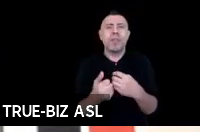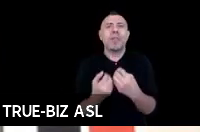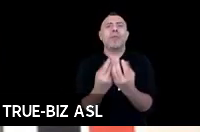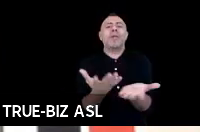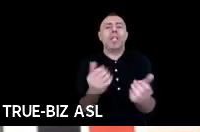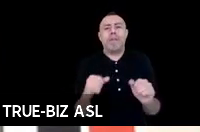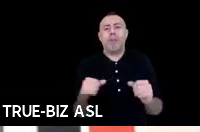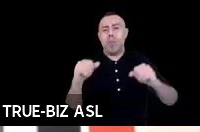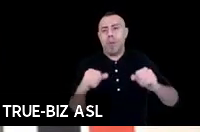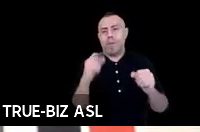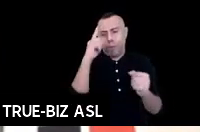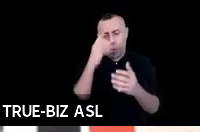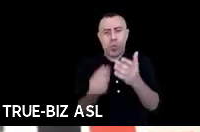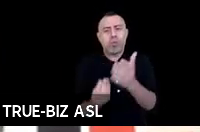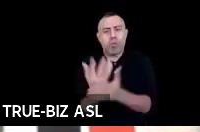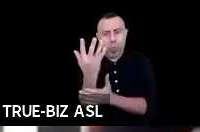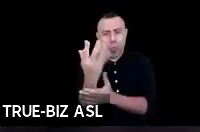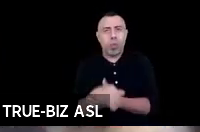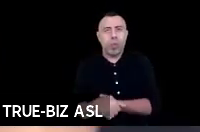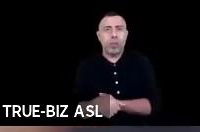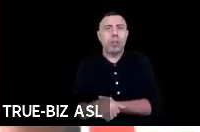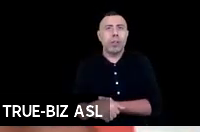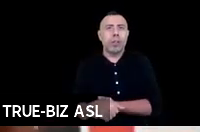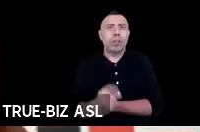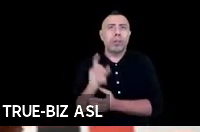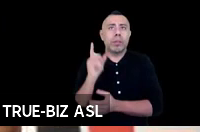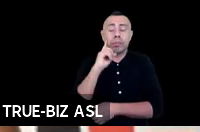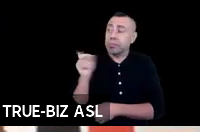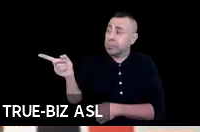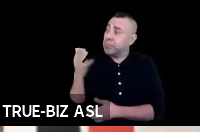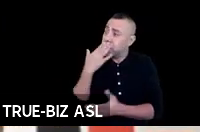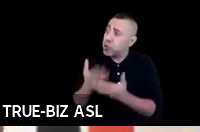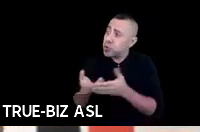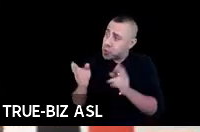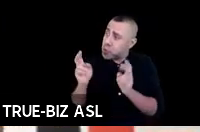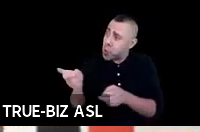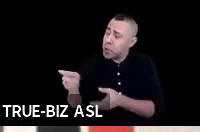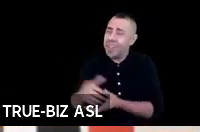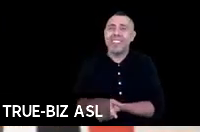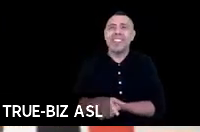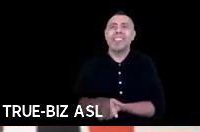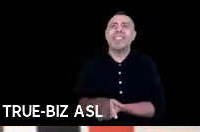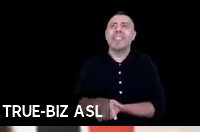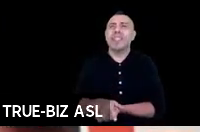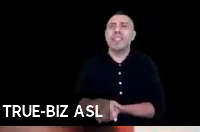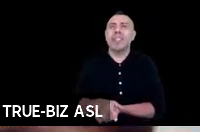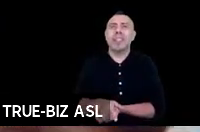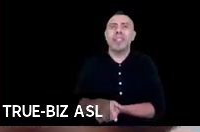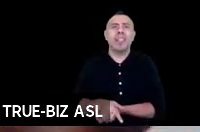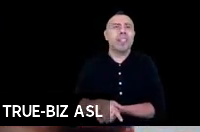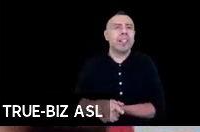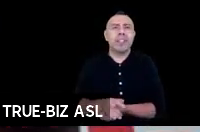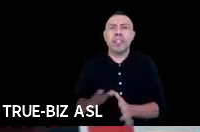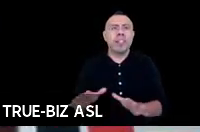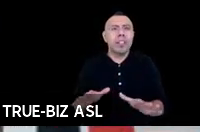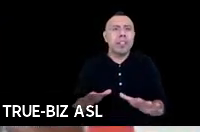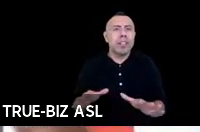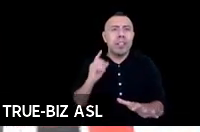That's actually really, that's a really good quote. Oh, jeez, Louise. Okay, everything's fine.